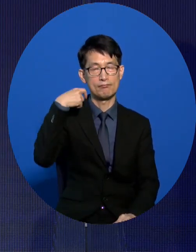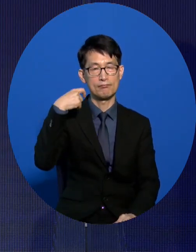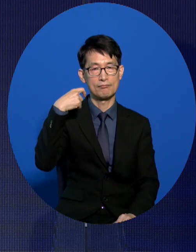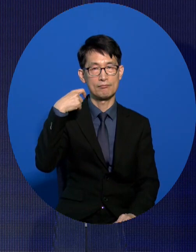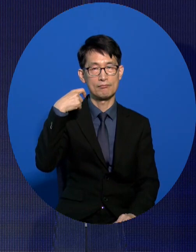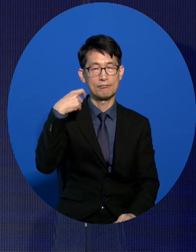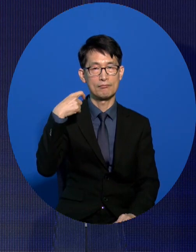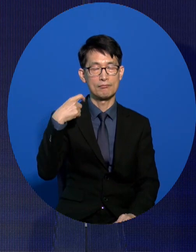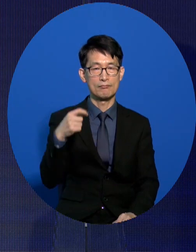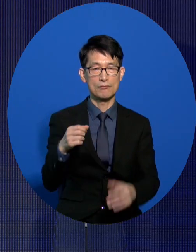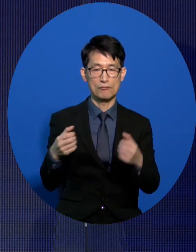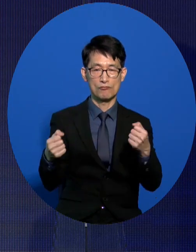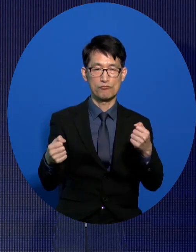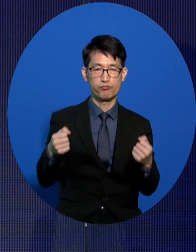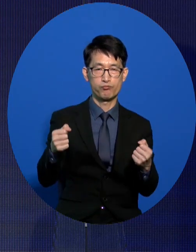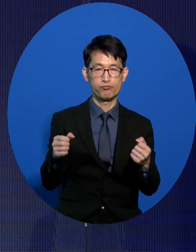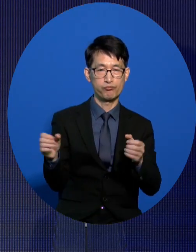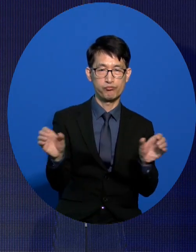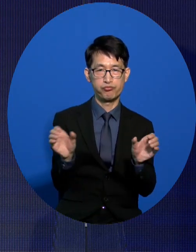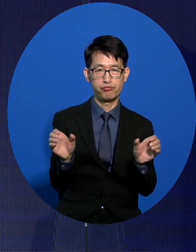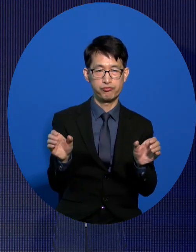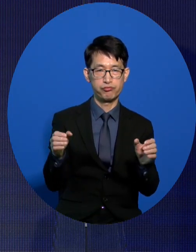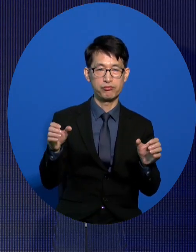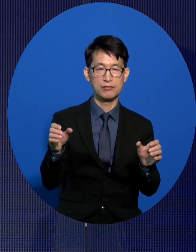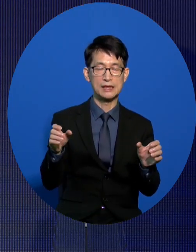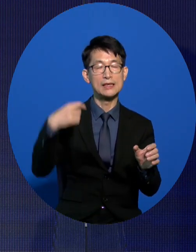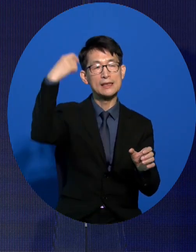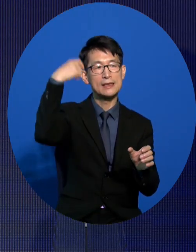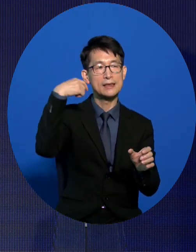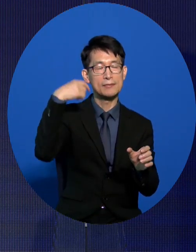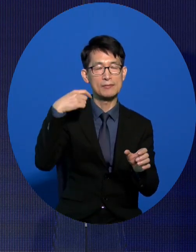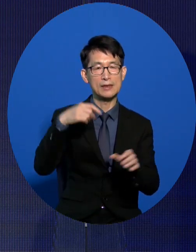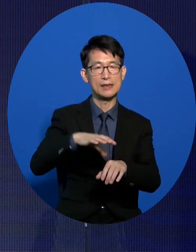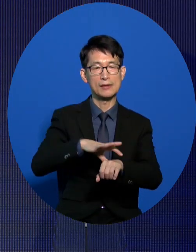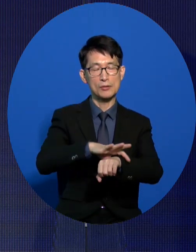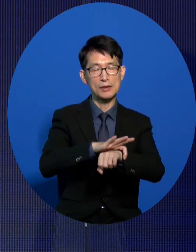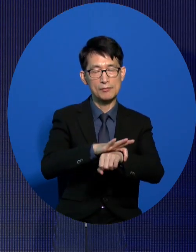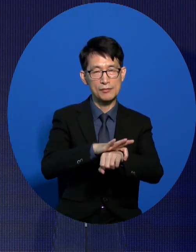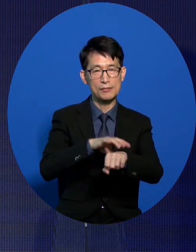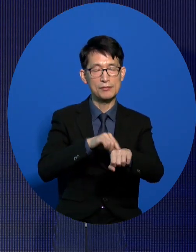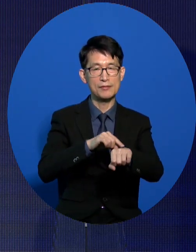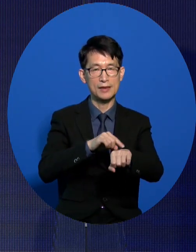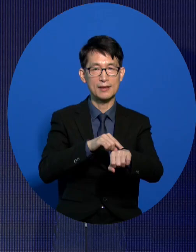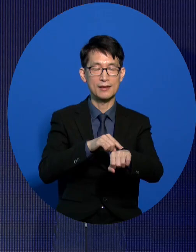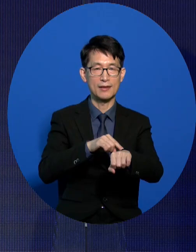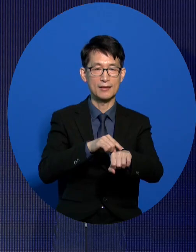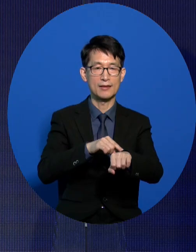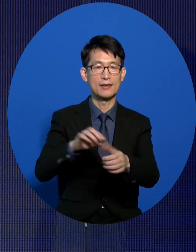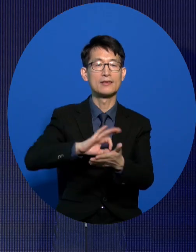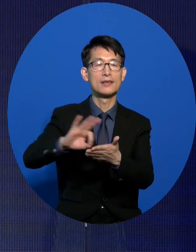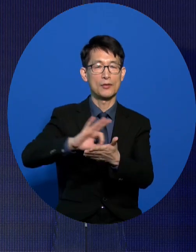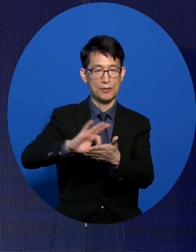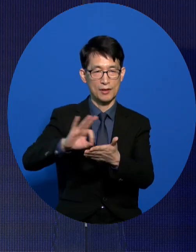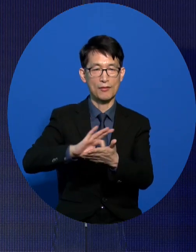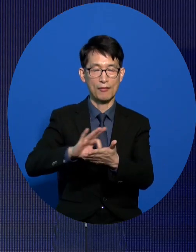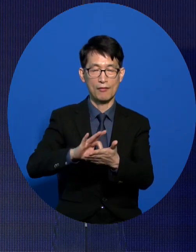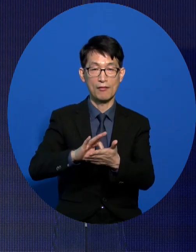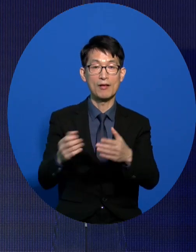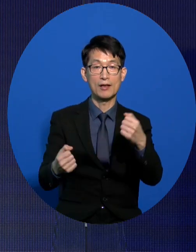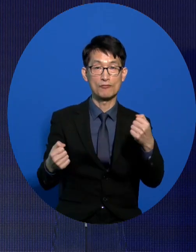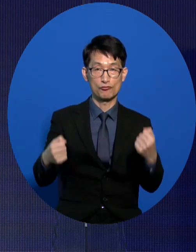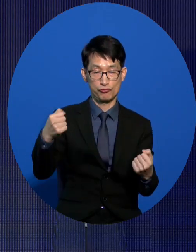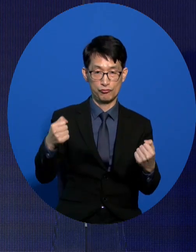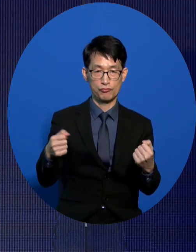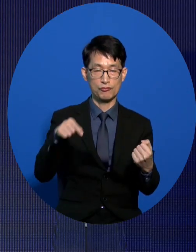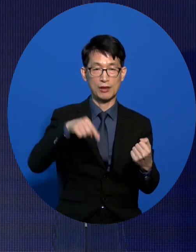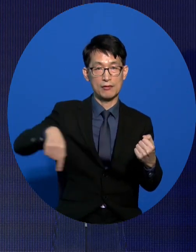a different sense, which is the sense of touch. For example, the smartwatch. That is a